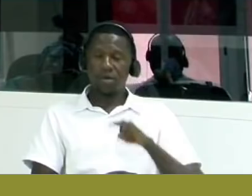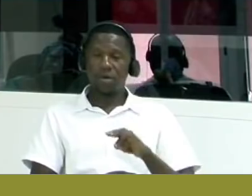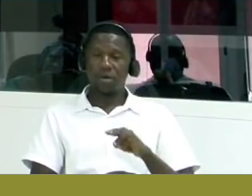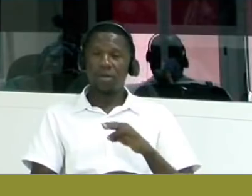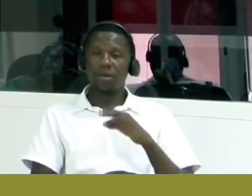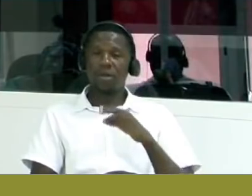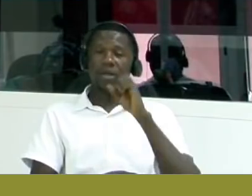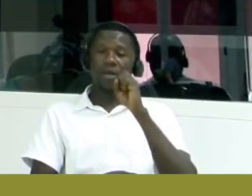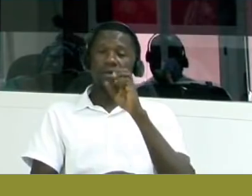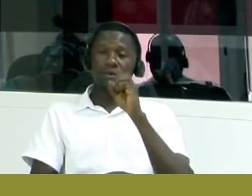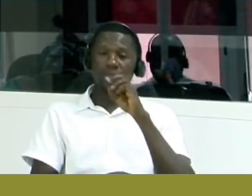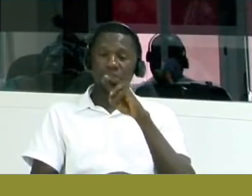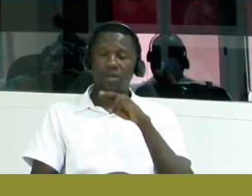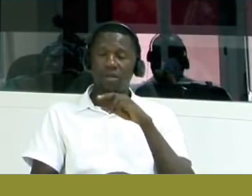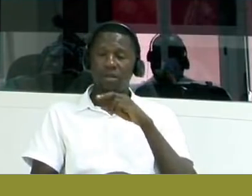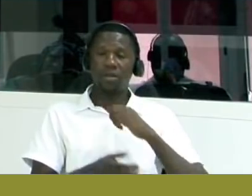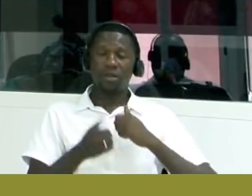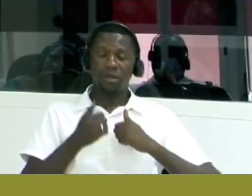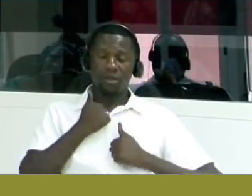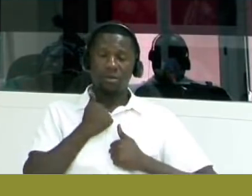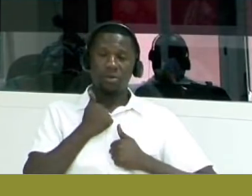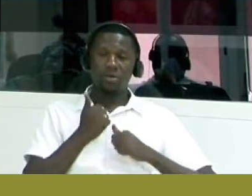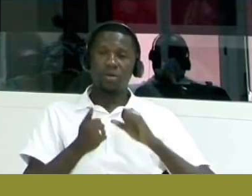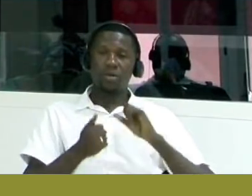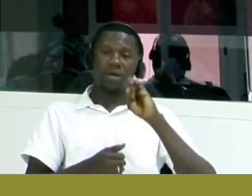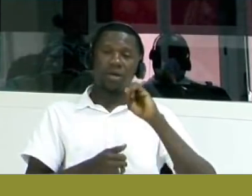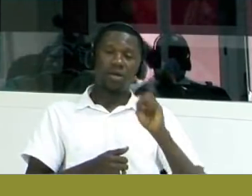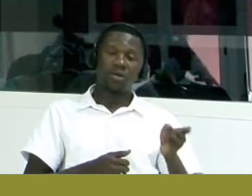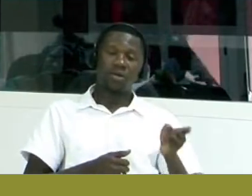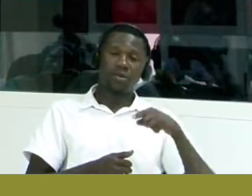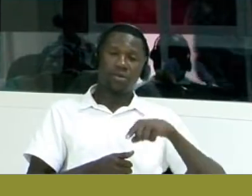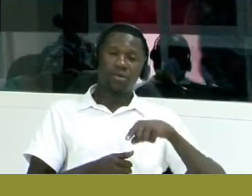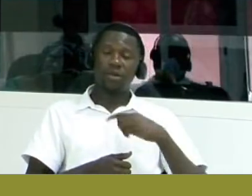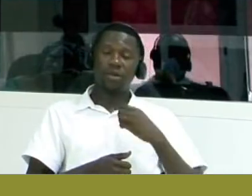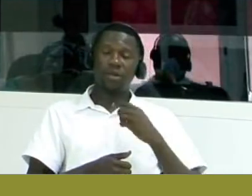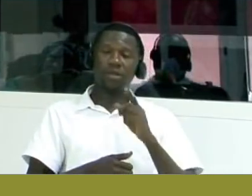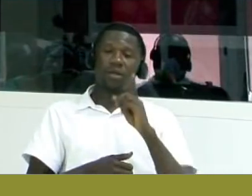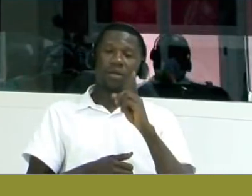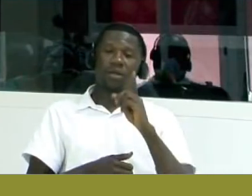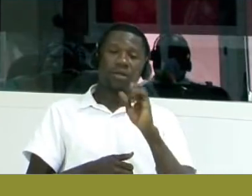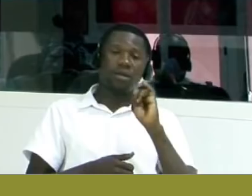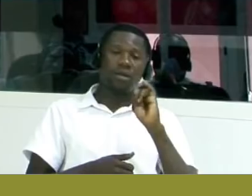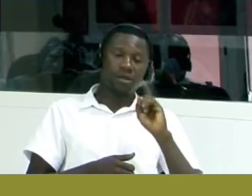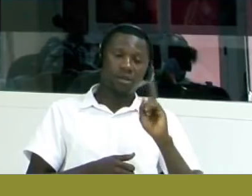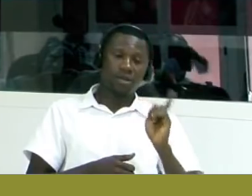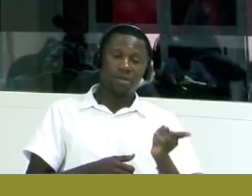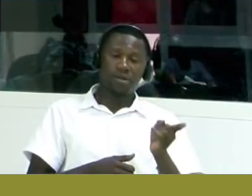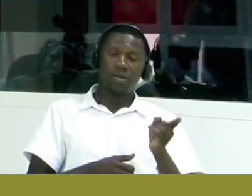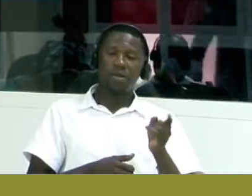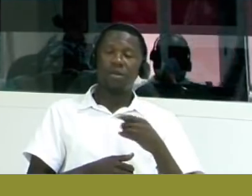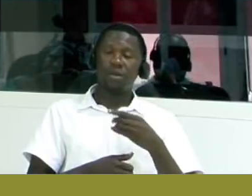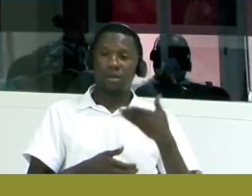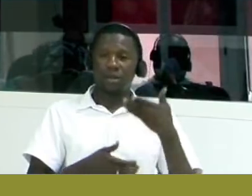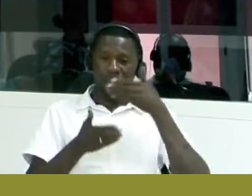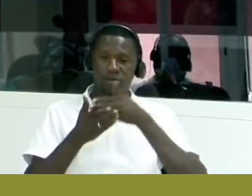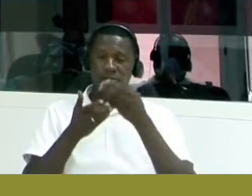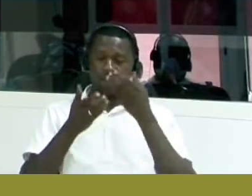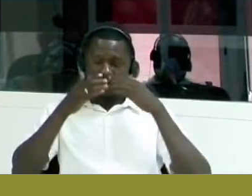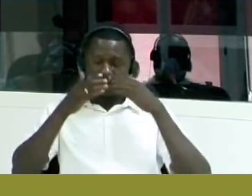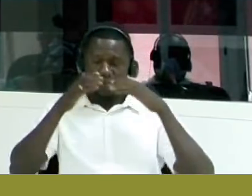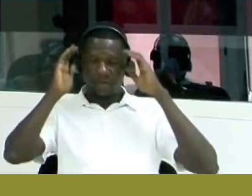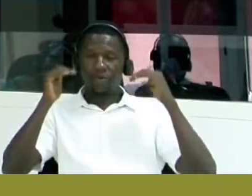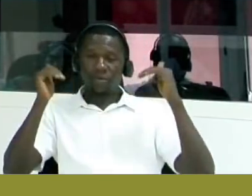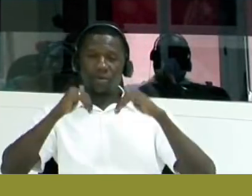IGP, and Deputy Inspector General of Police came to the college, and a meeting was called at the computer